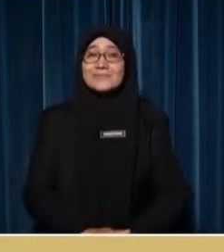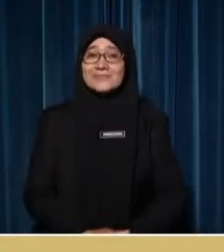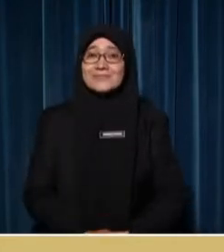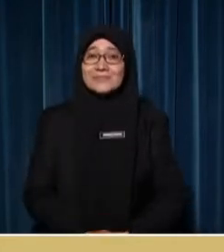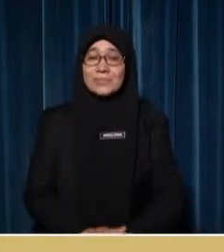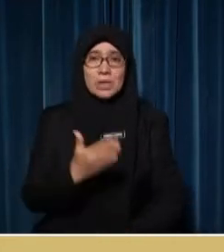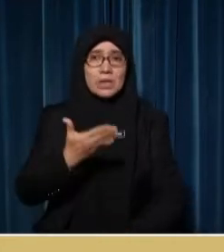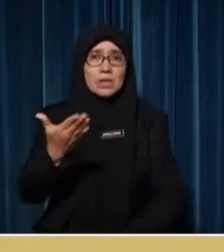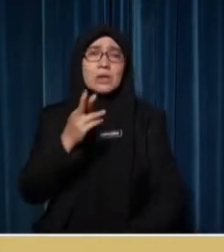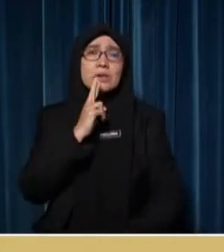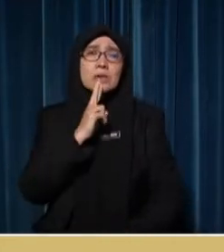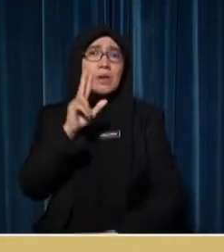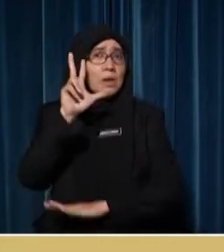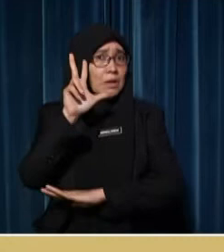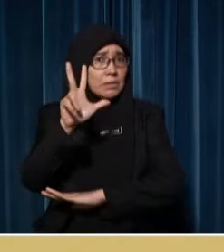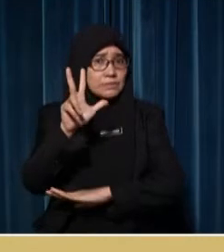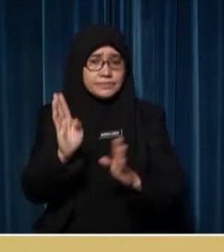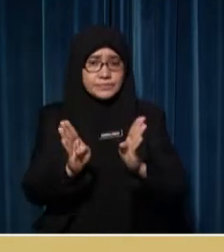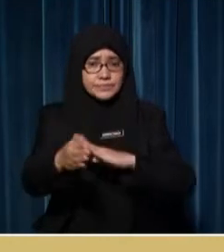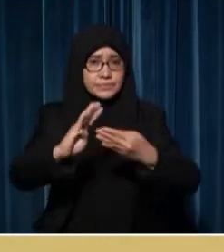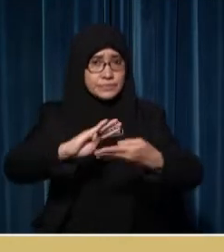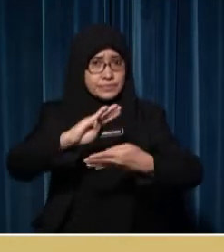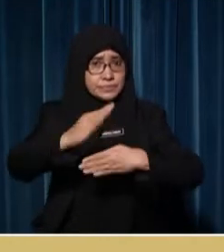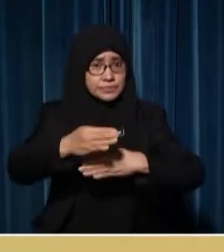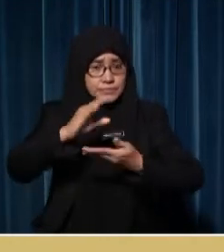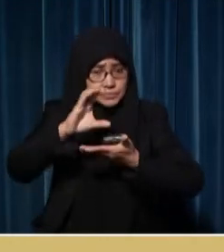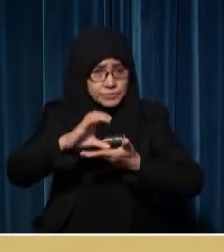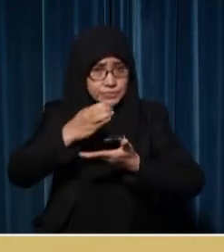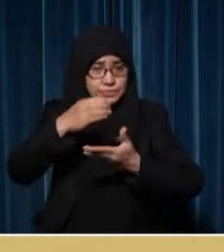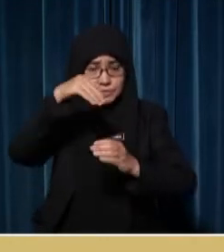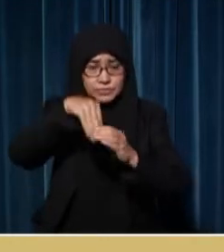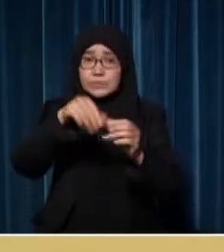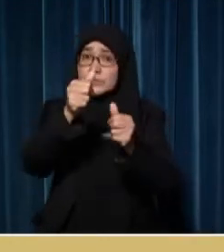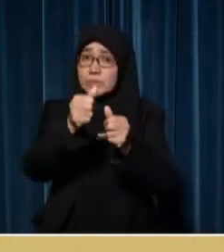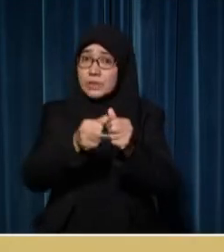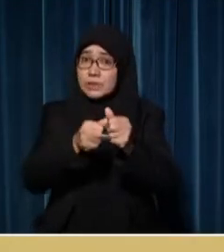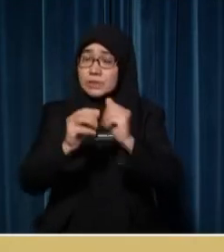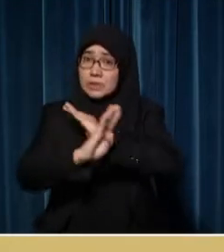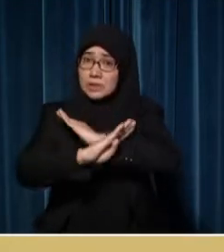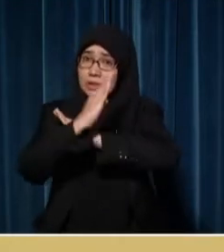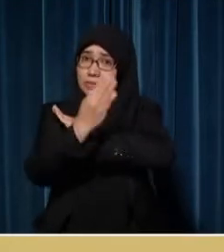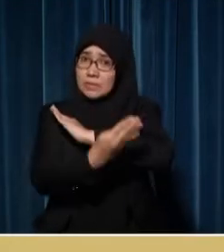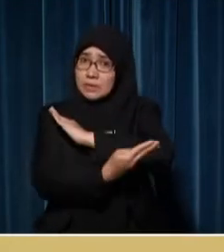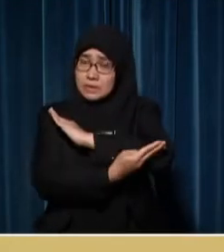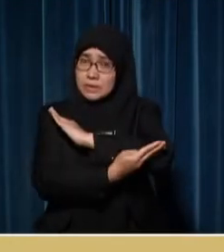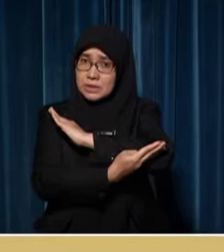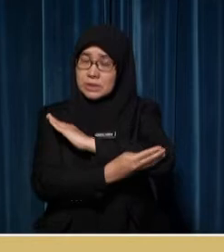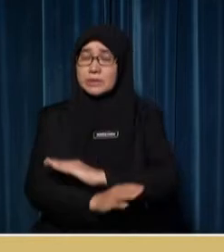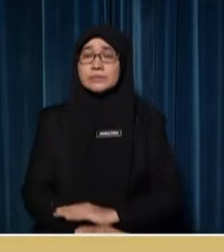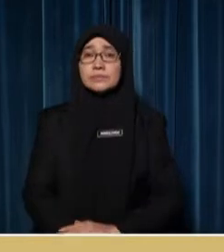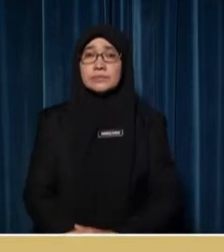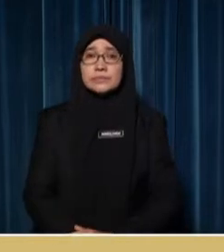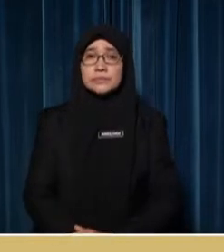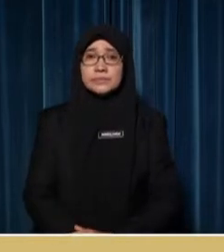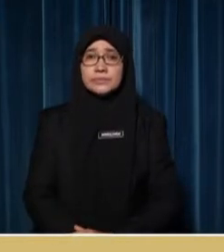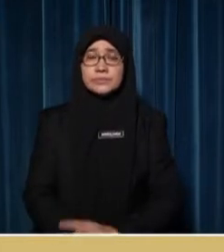There are 3 boxes of cereals in each basket, which means that there